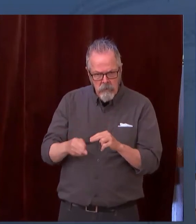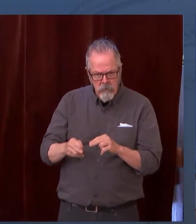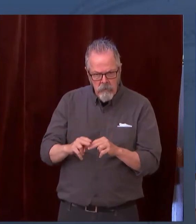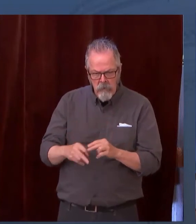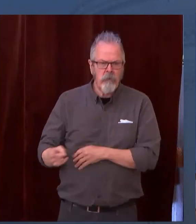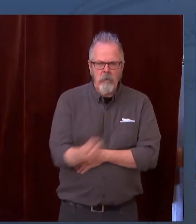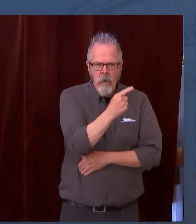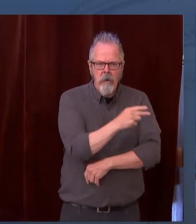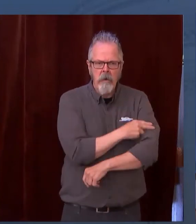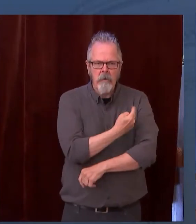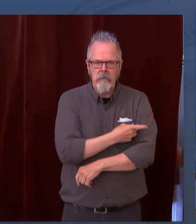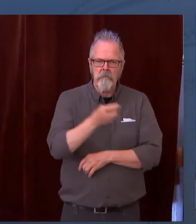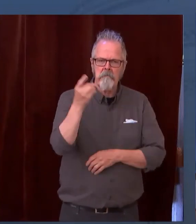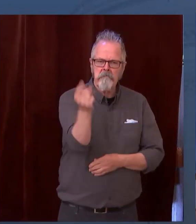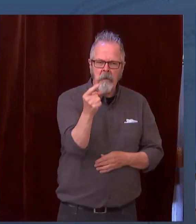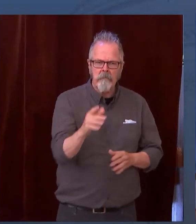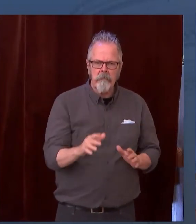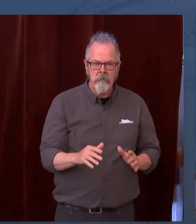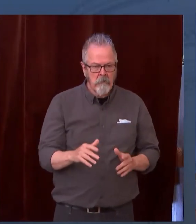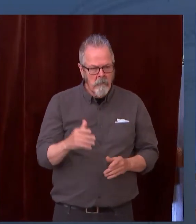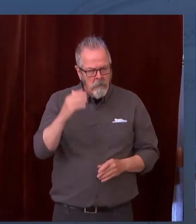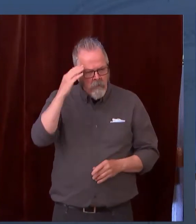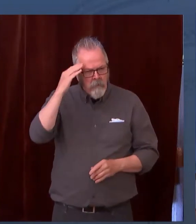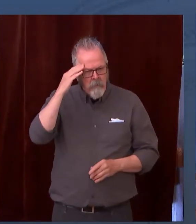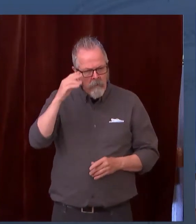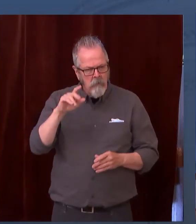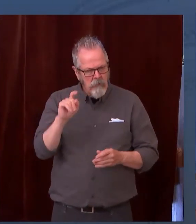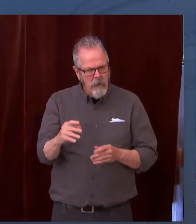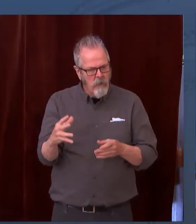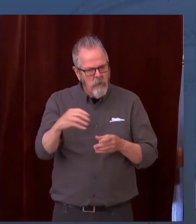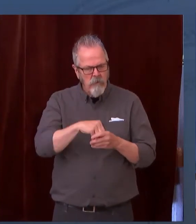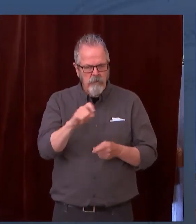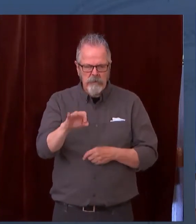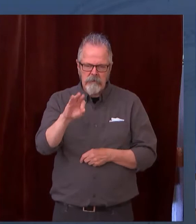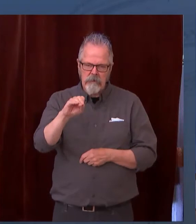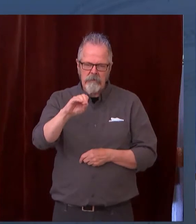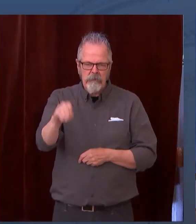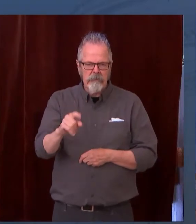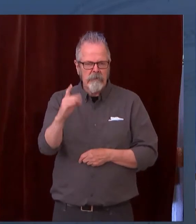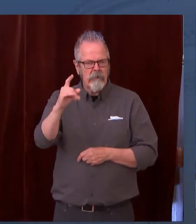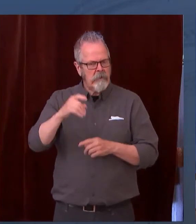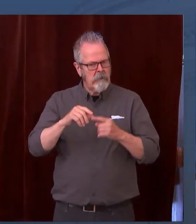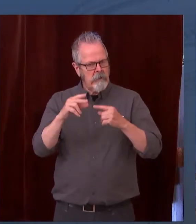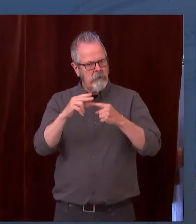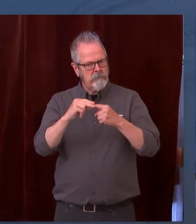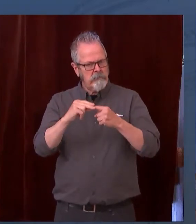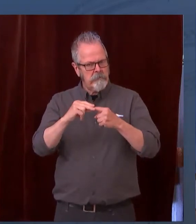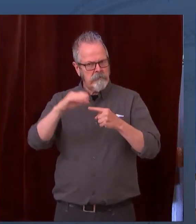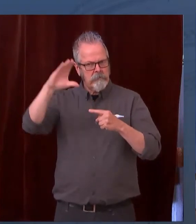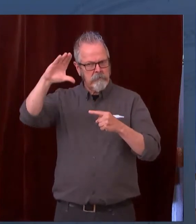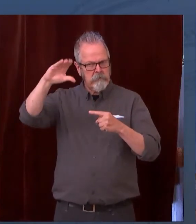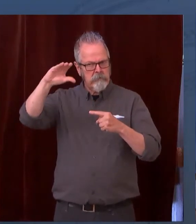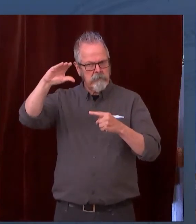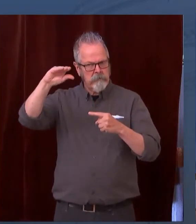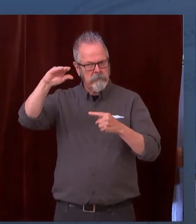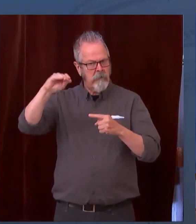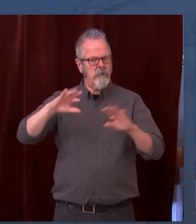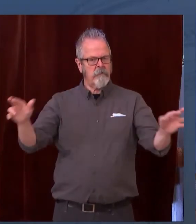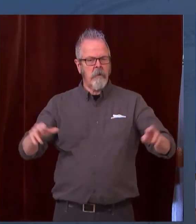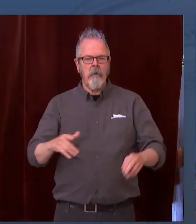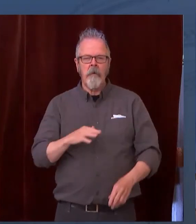as appropriate to make sure that they follow a local health directive. If the local health director